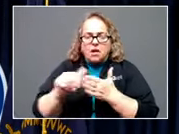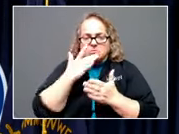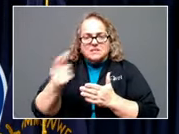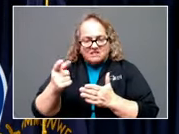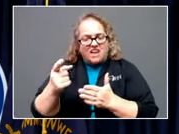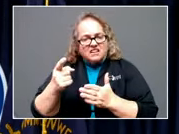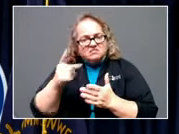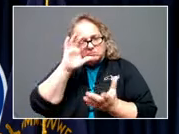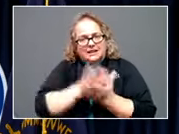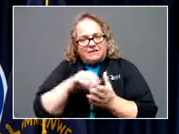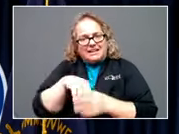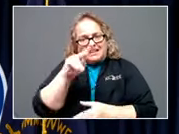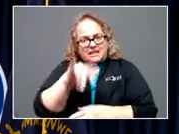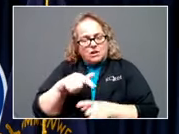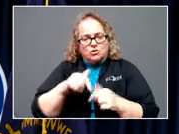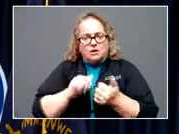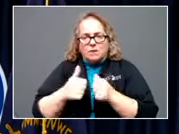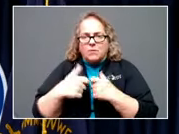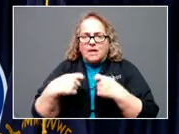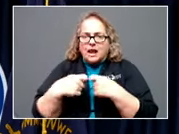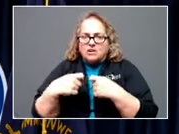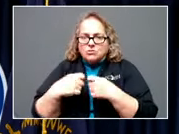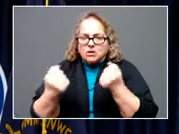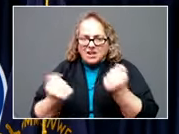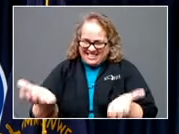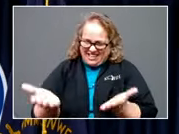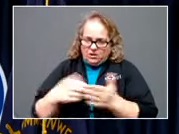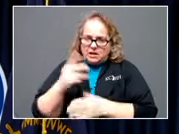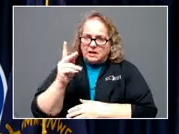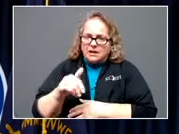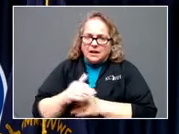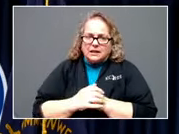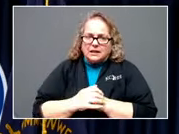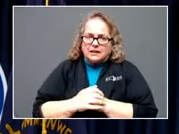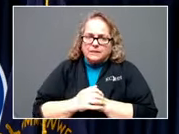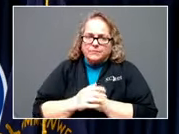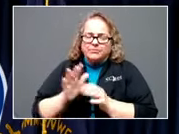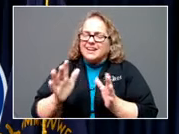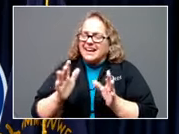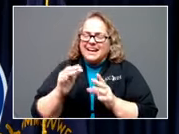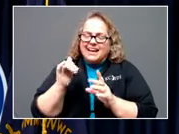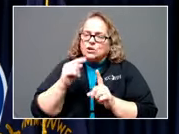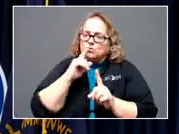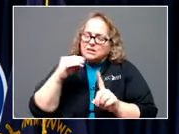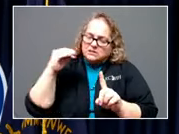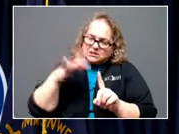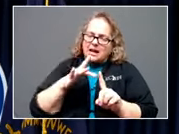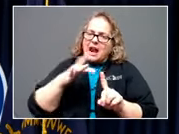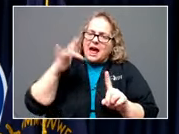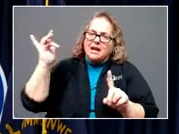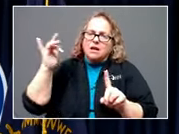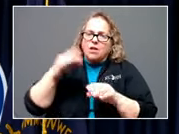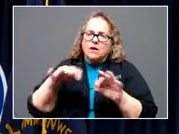right here in Kentucky. It just shined a light on the importance of manufacturing, where